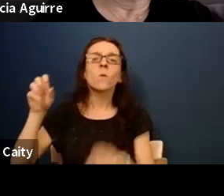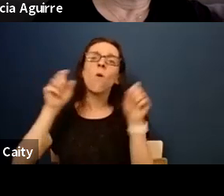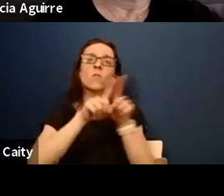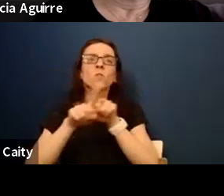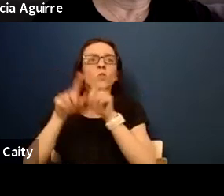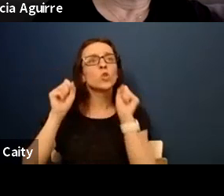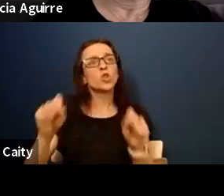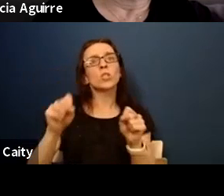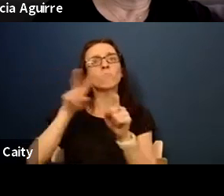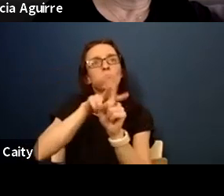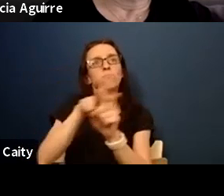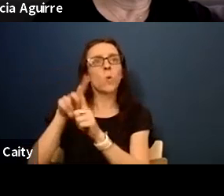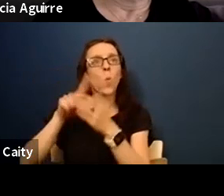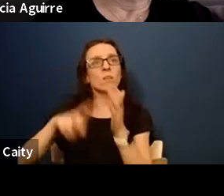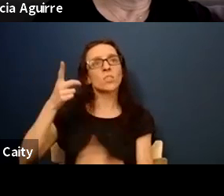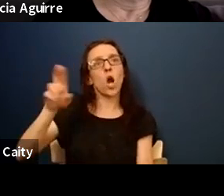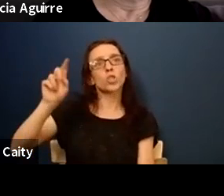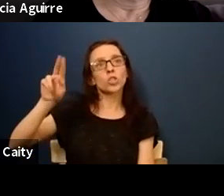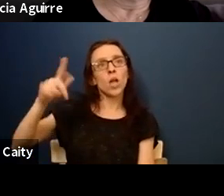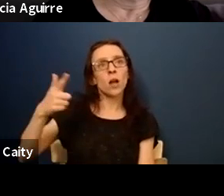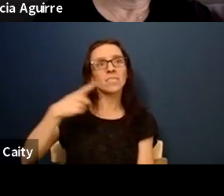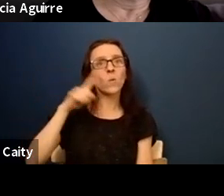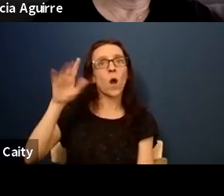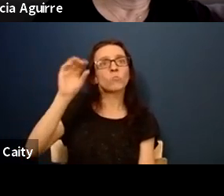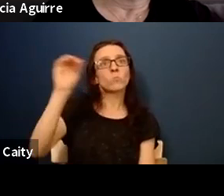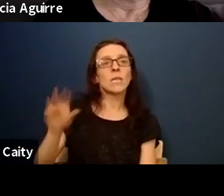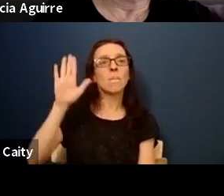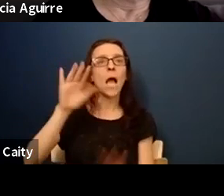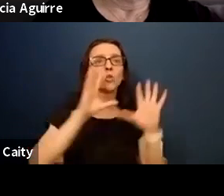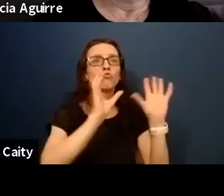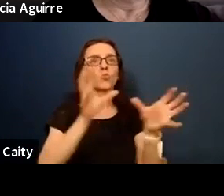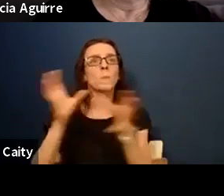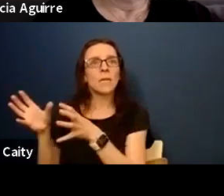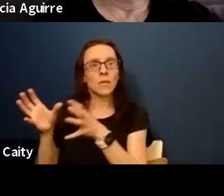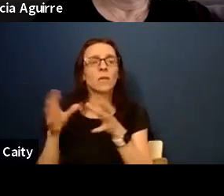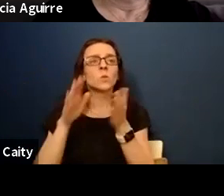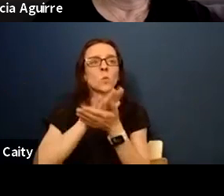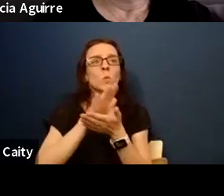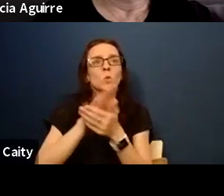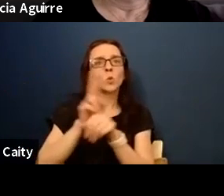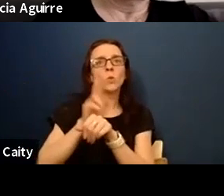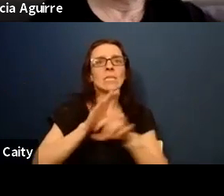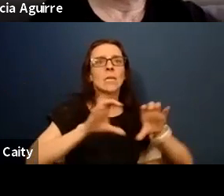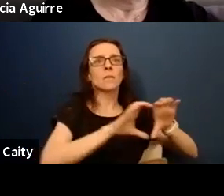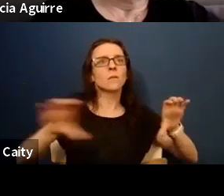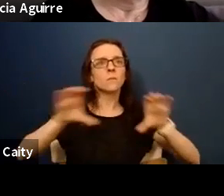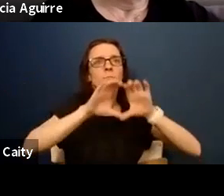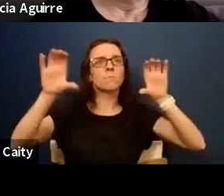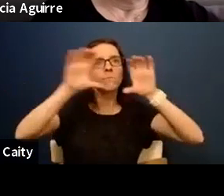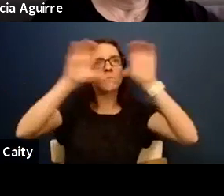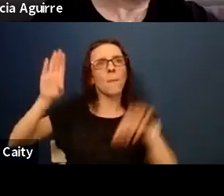entire 100% by grouping the schools in bands the whole way, or maybe do a